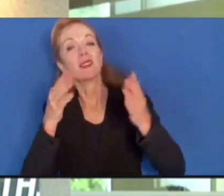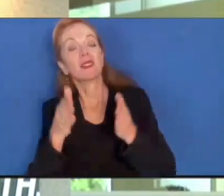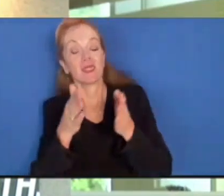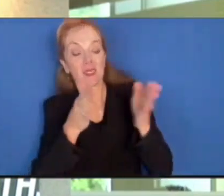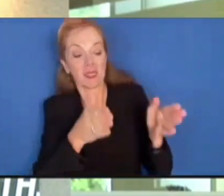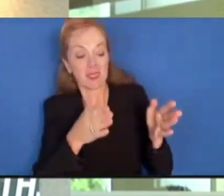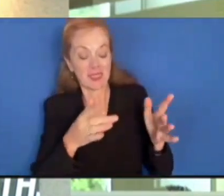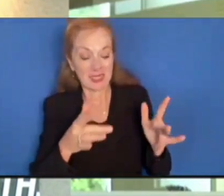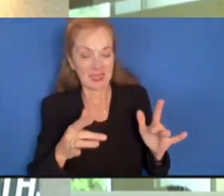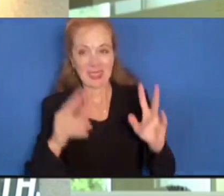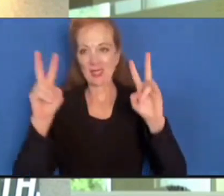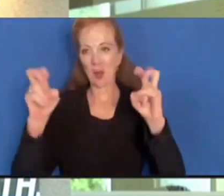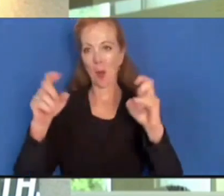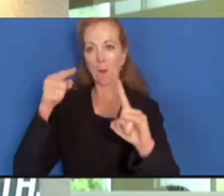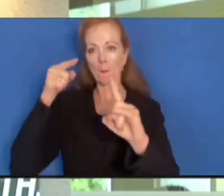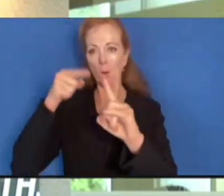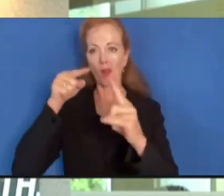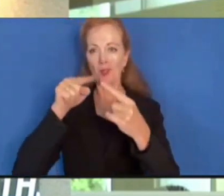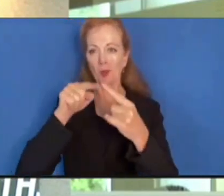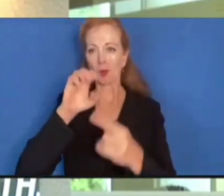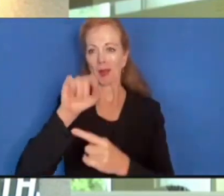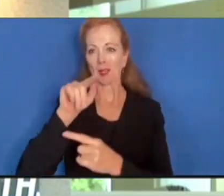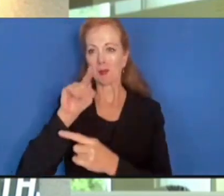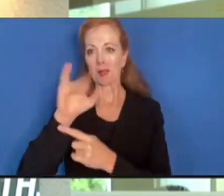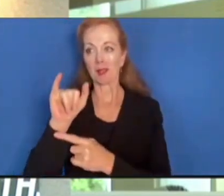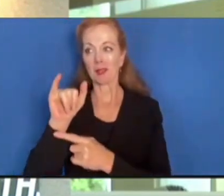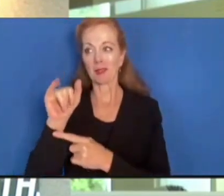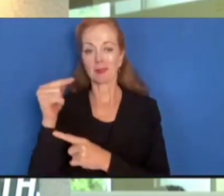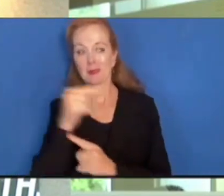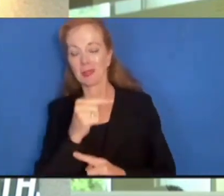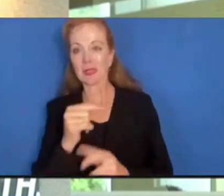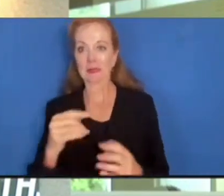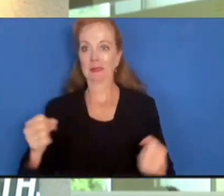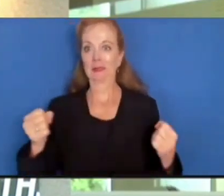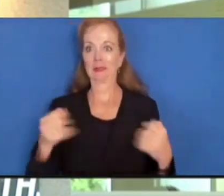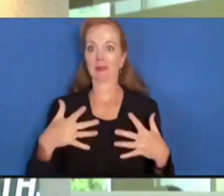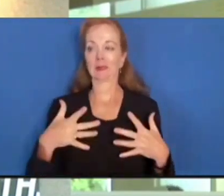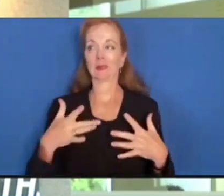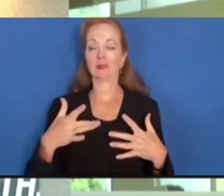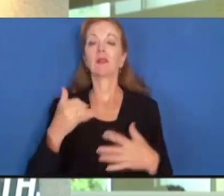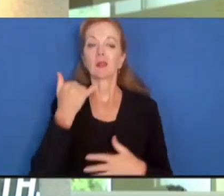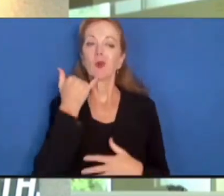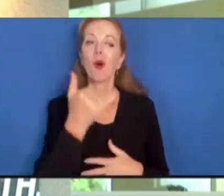concern. And quite honestly, I feel like they did the right thing to call us based off that. Okay.